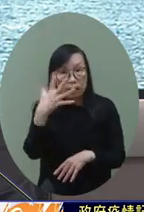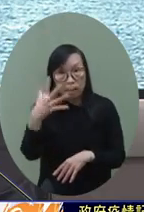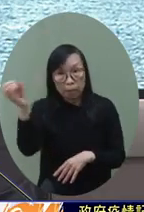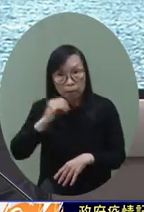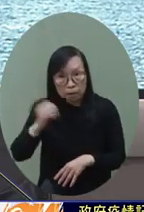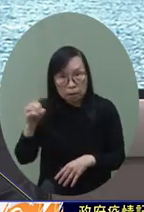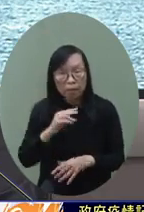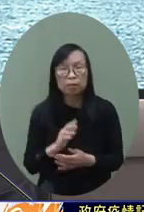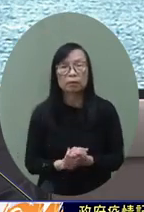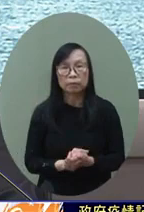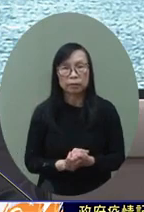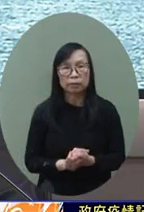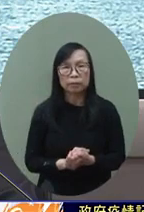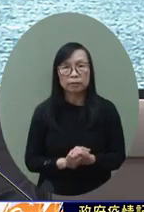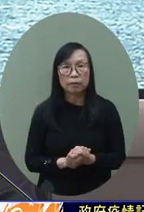so with consultation